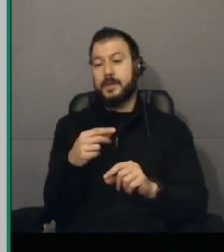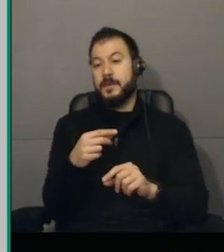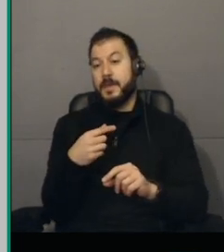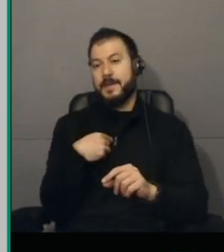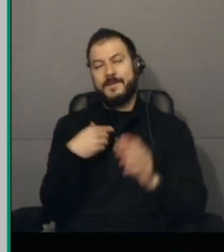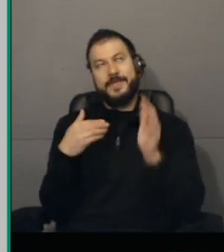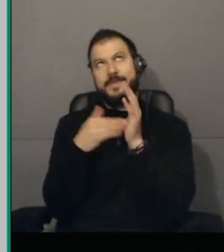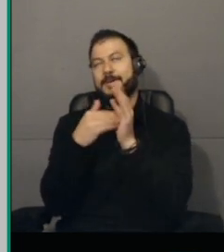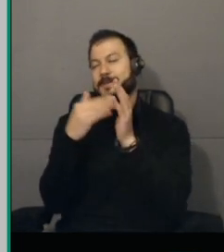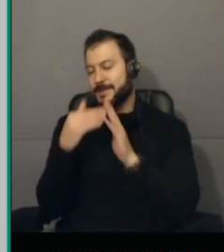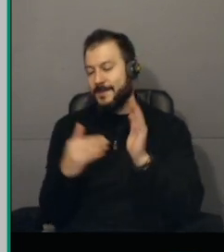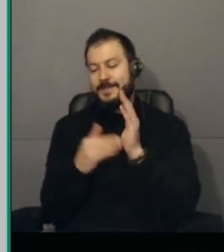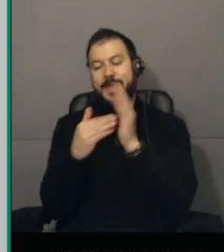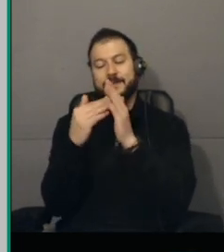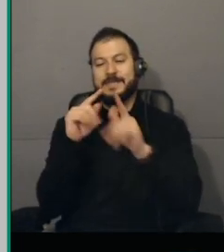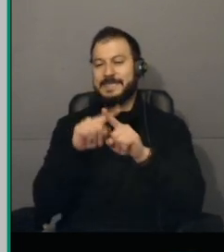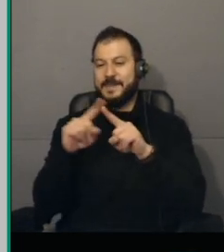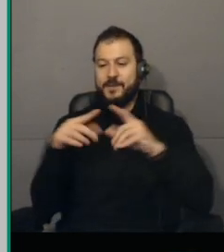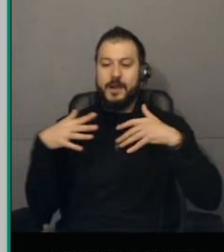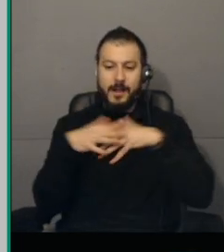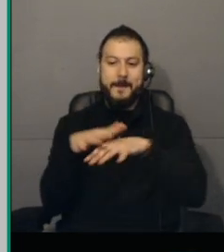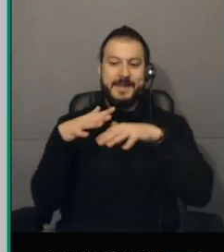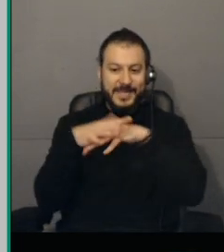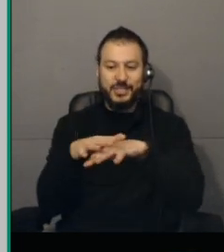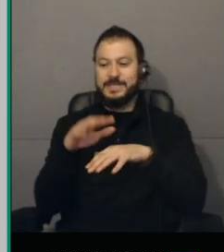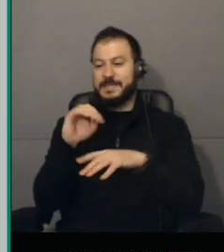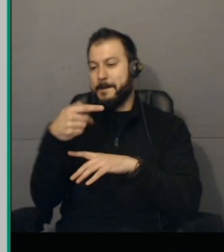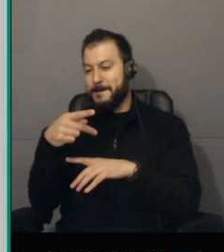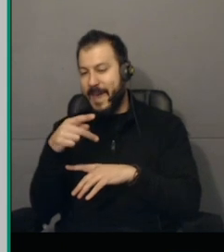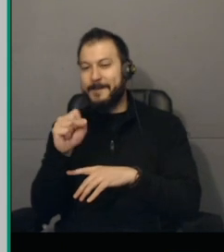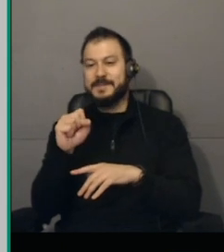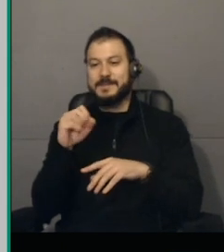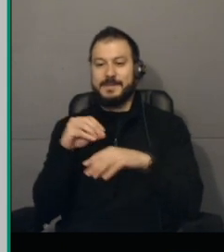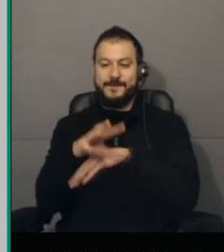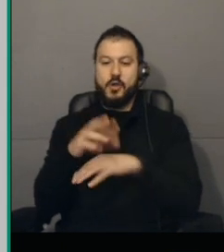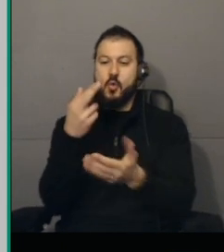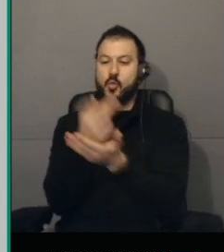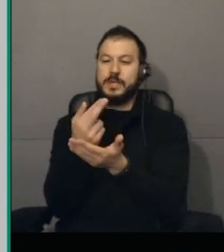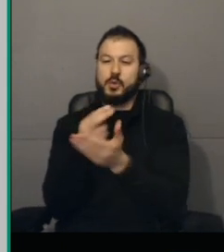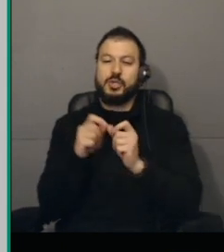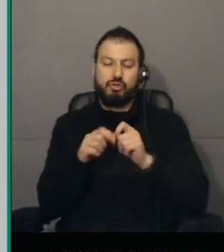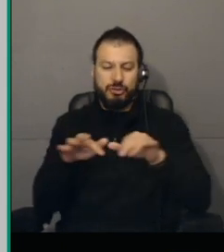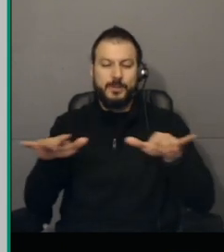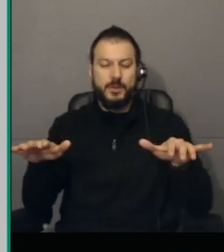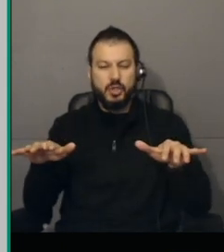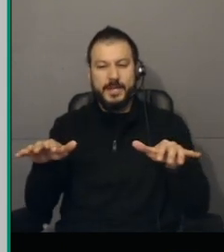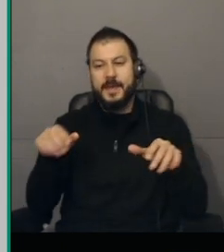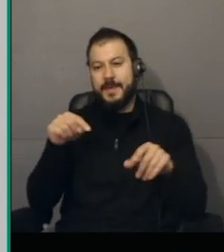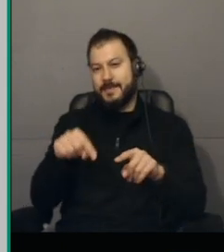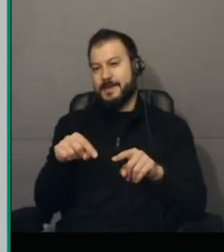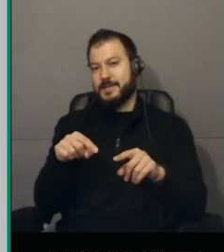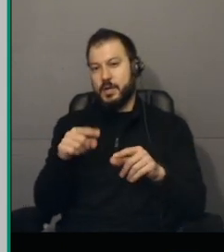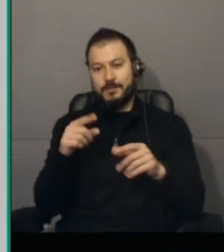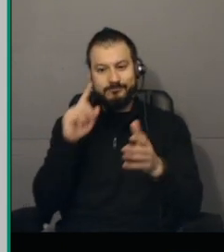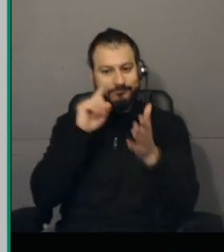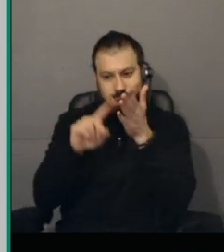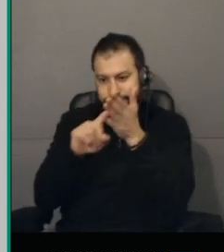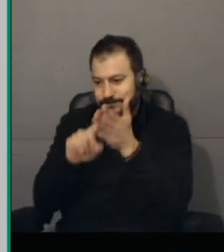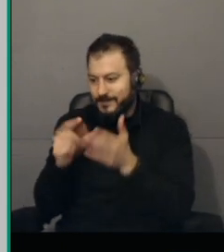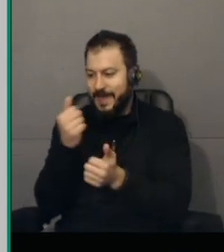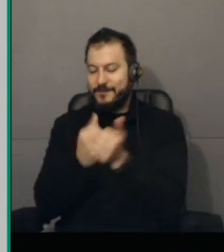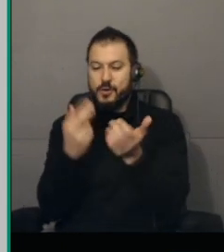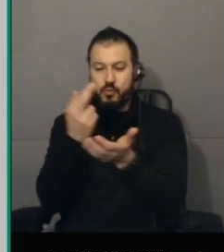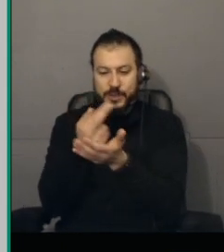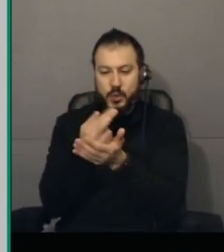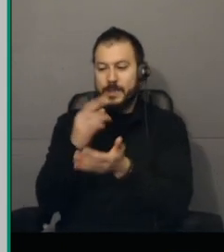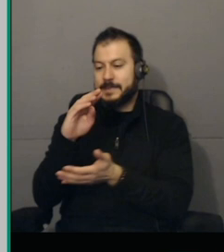earlier, there are thousands and thousands of different combinations of map settings that influence resource distribution, and this visual searches through every combination of